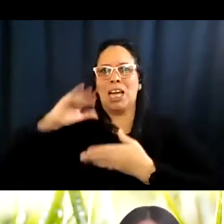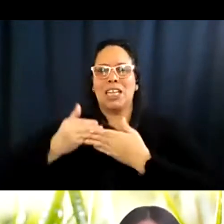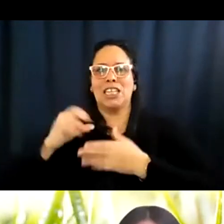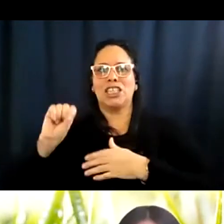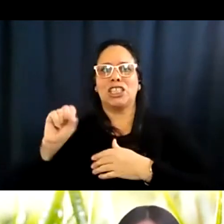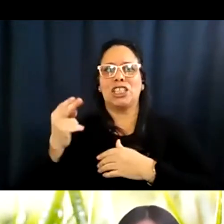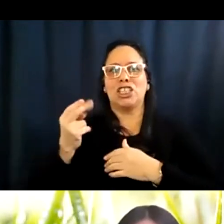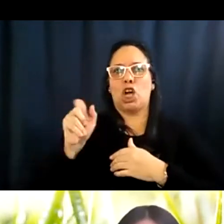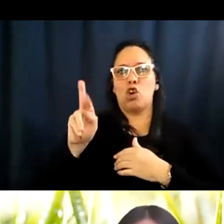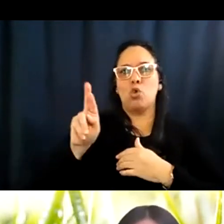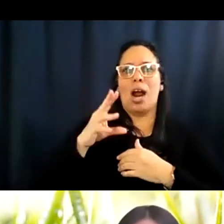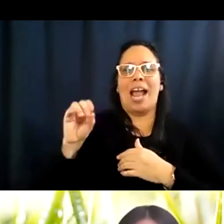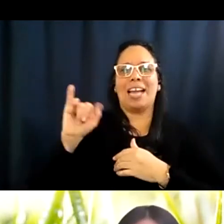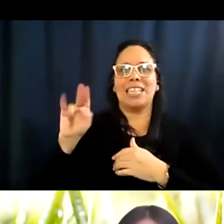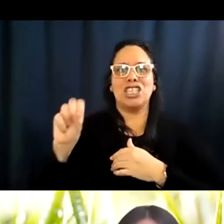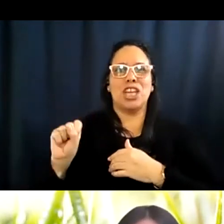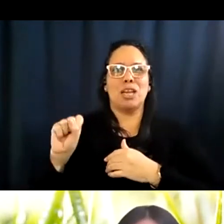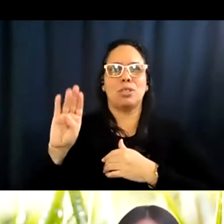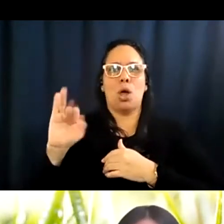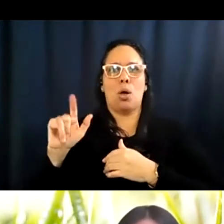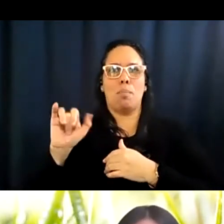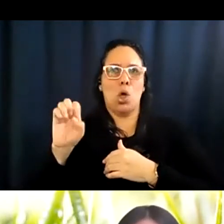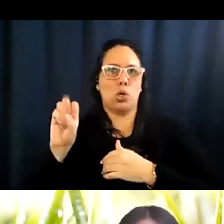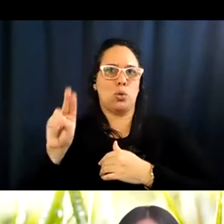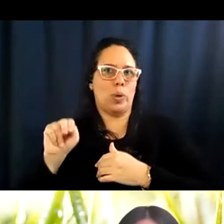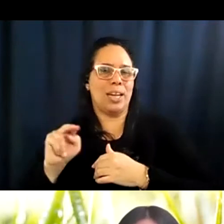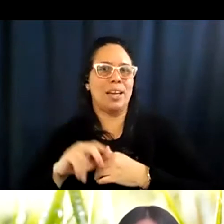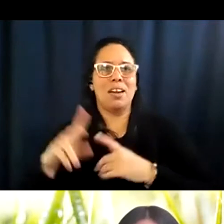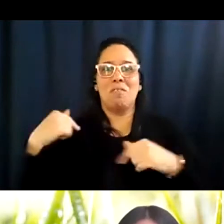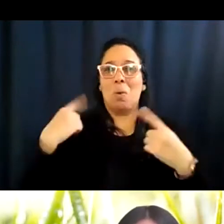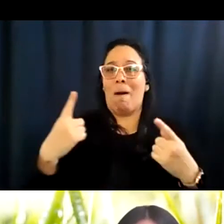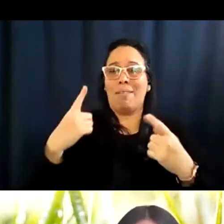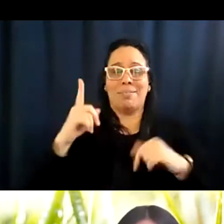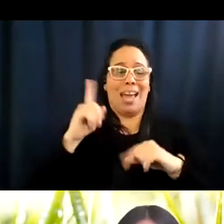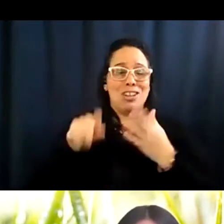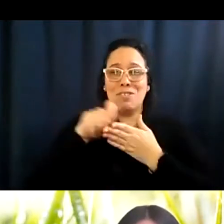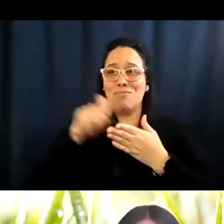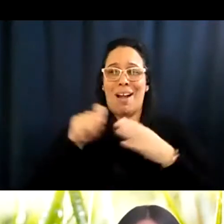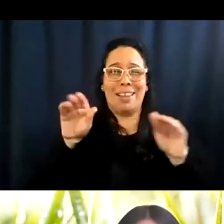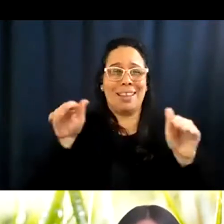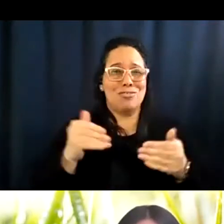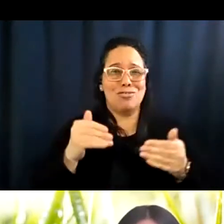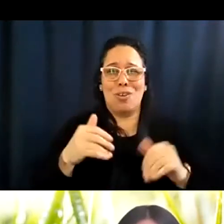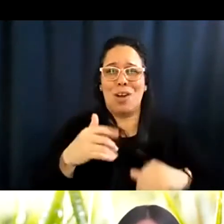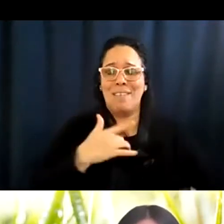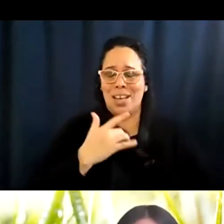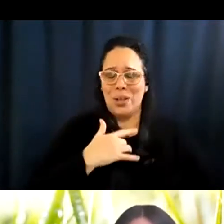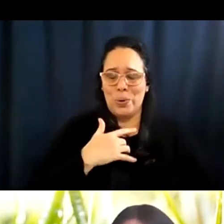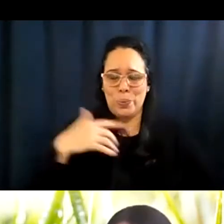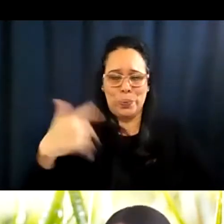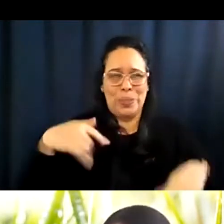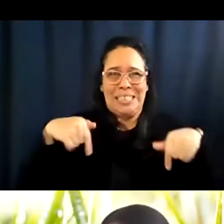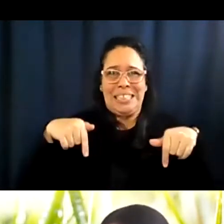Baldwin. So for a while, I couldn't even bring myself to write this intro. I just felt